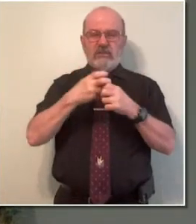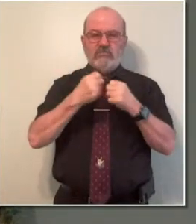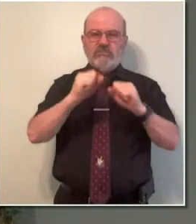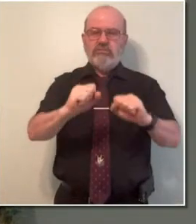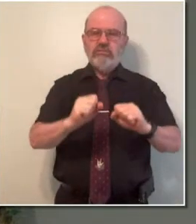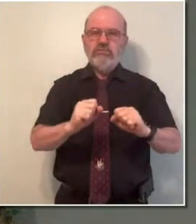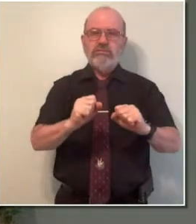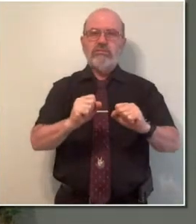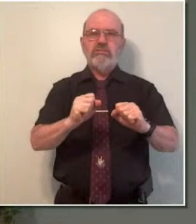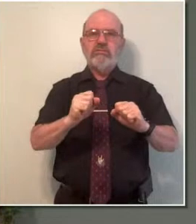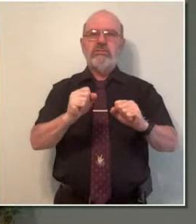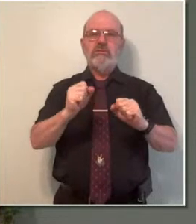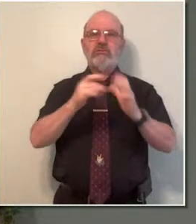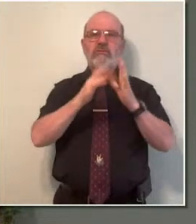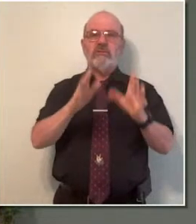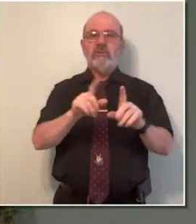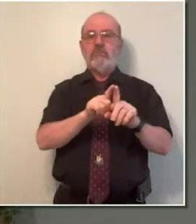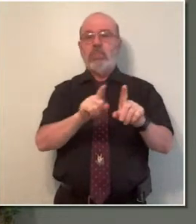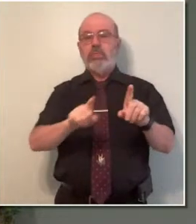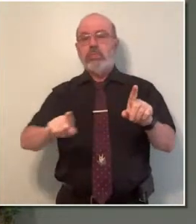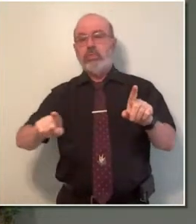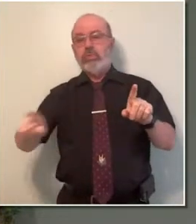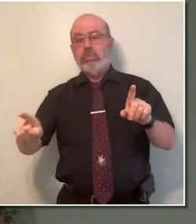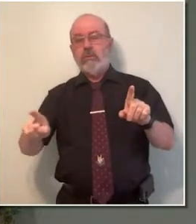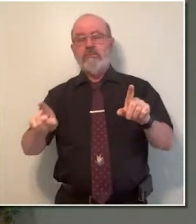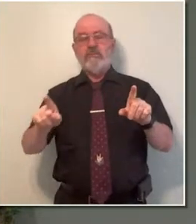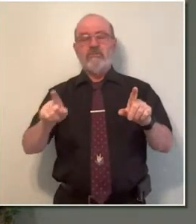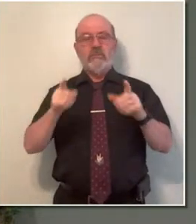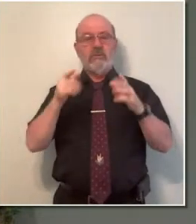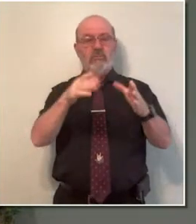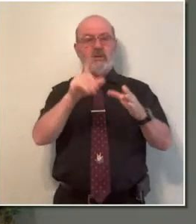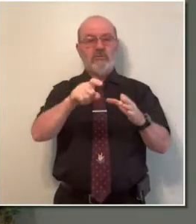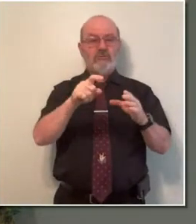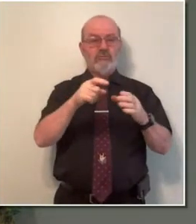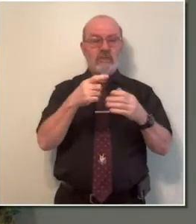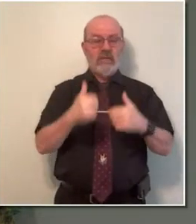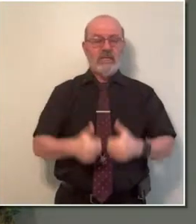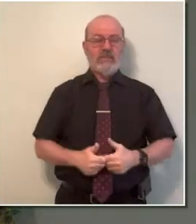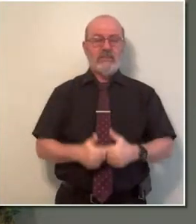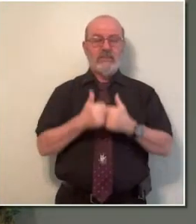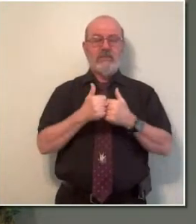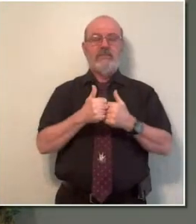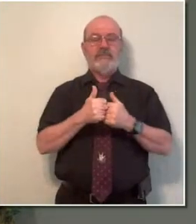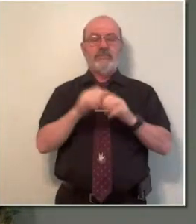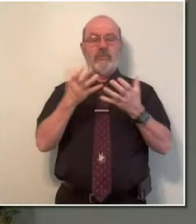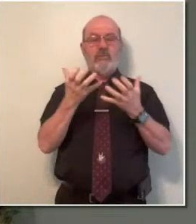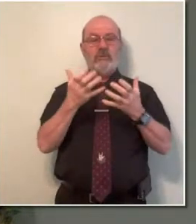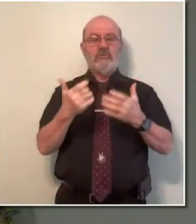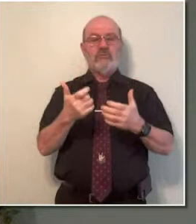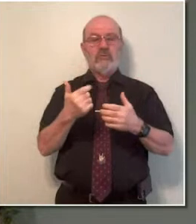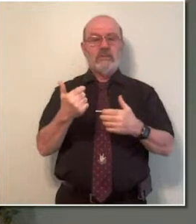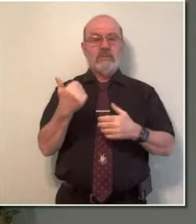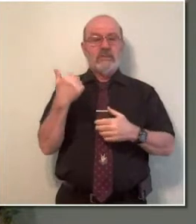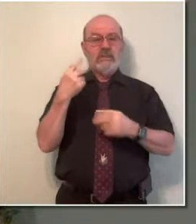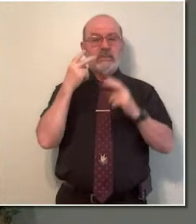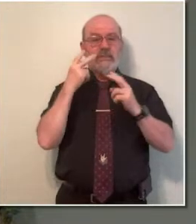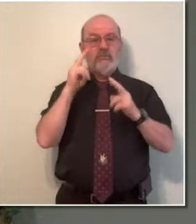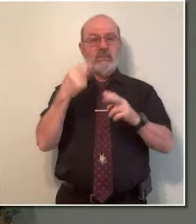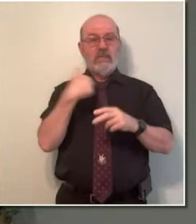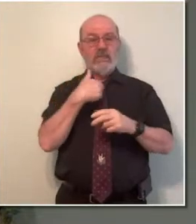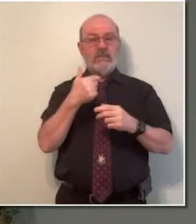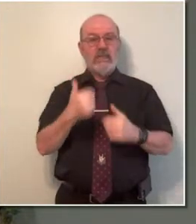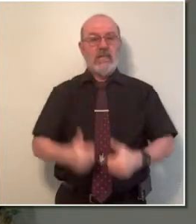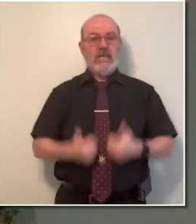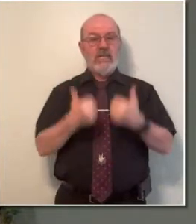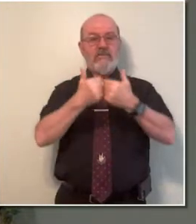have Christians stray from the way that we're supposed to live. They would like to see us live independently of God. In fact, that's